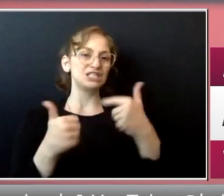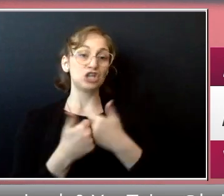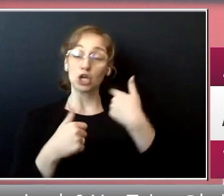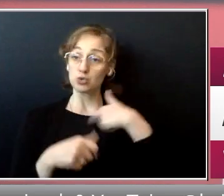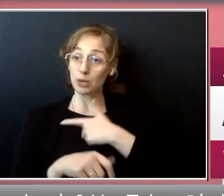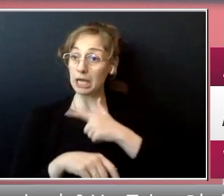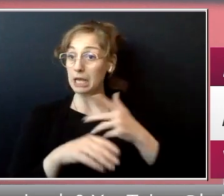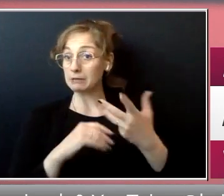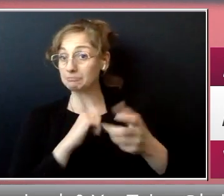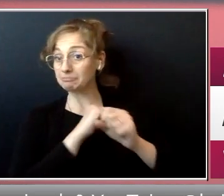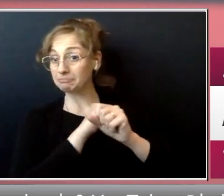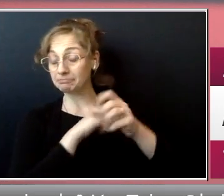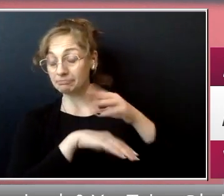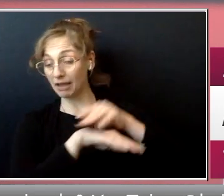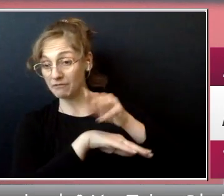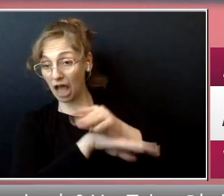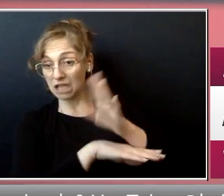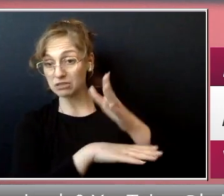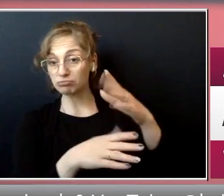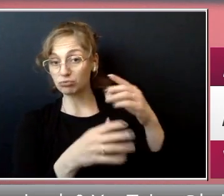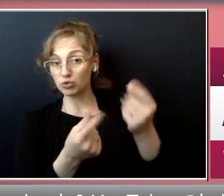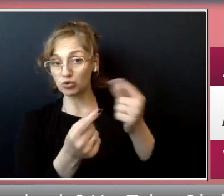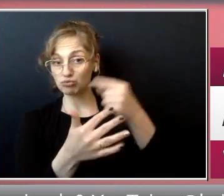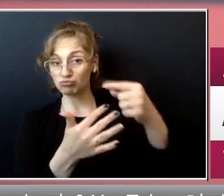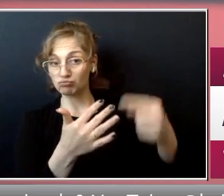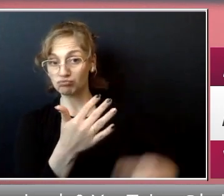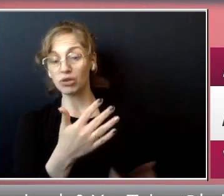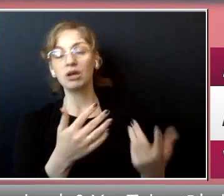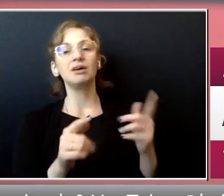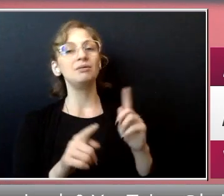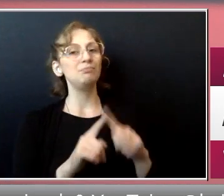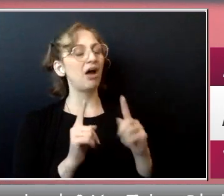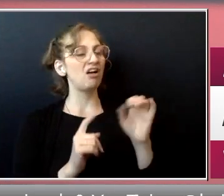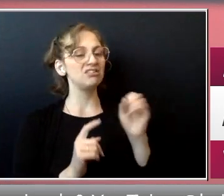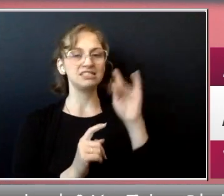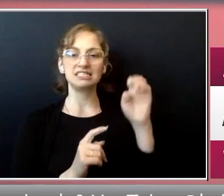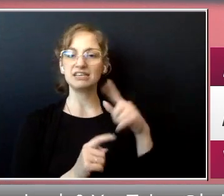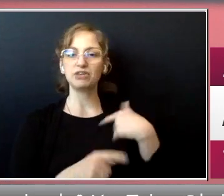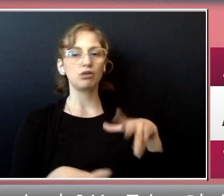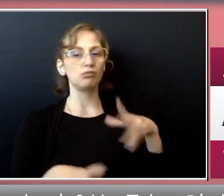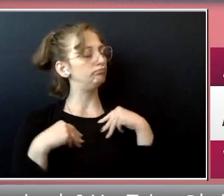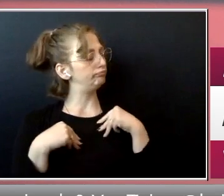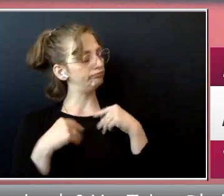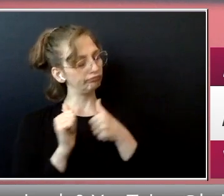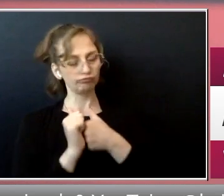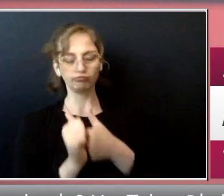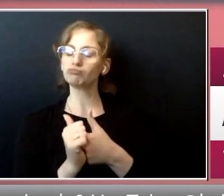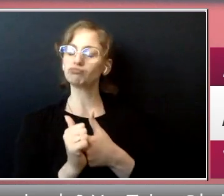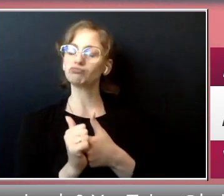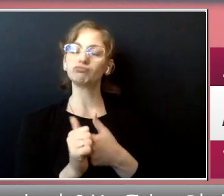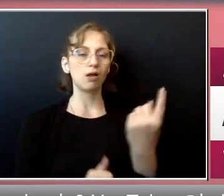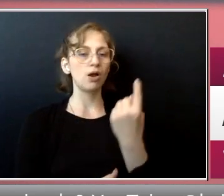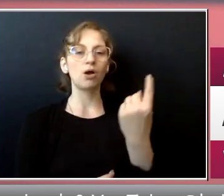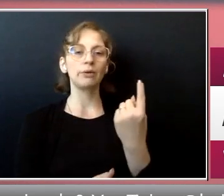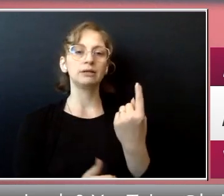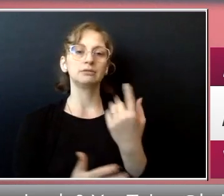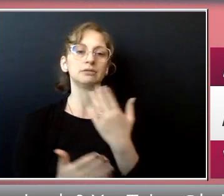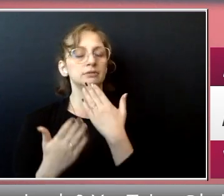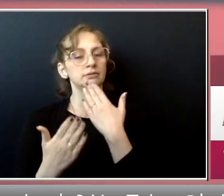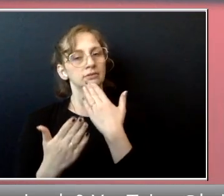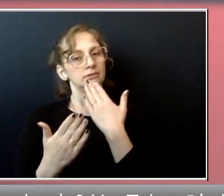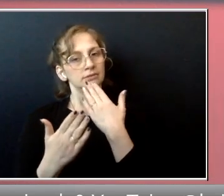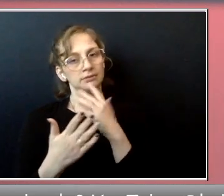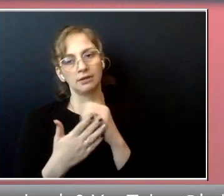listened, he takes our advice to heart, and he does what we ask, and so that really helps out.